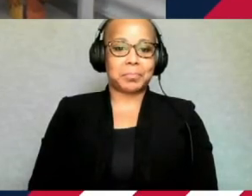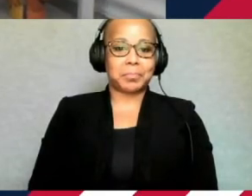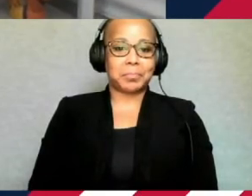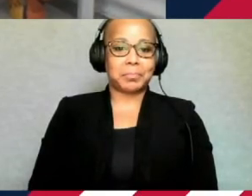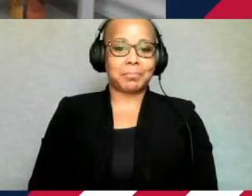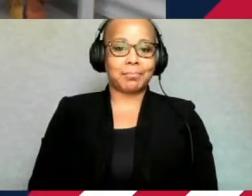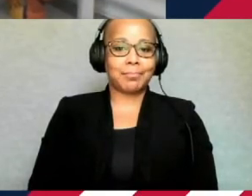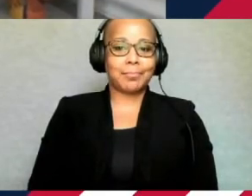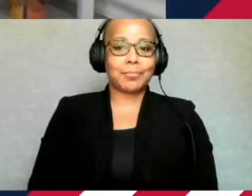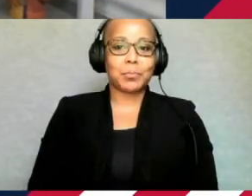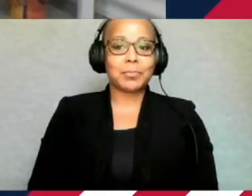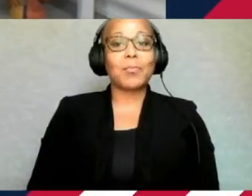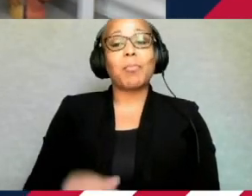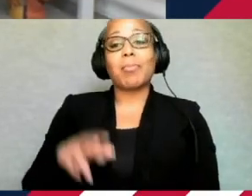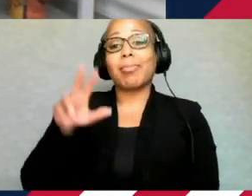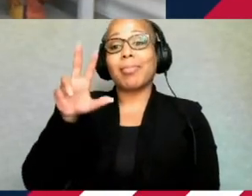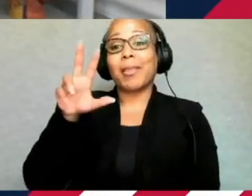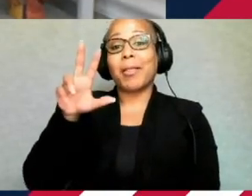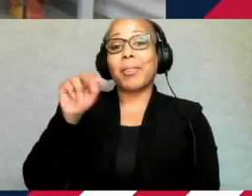Thirty-second warning.